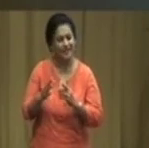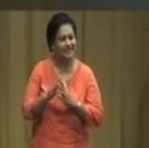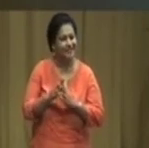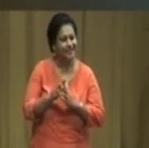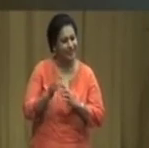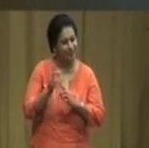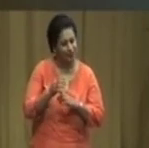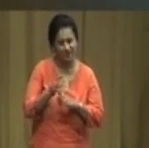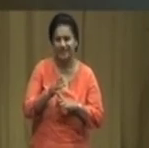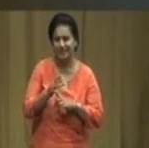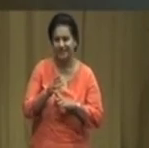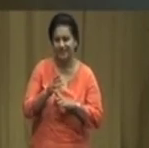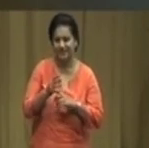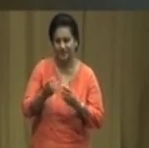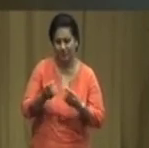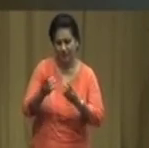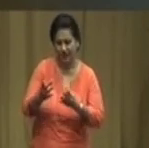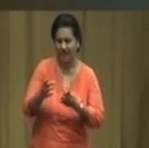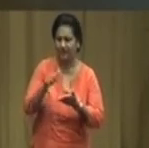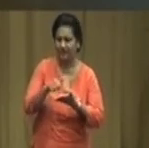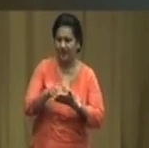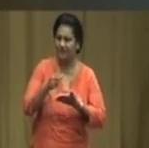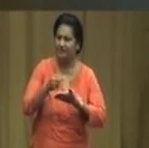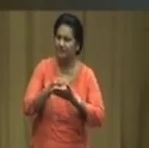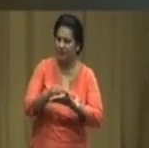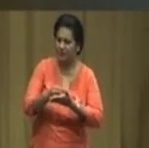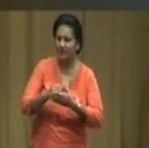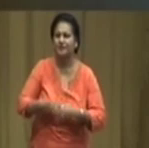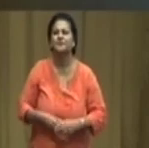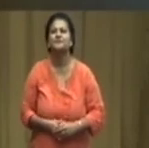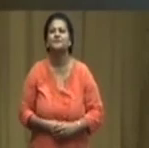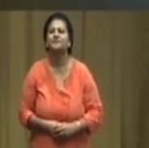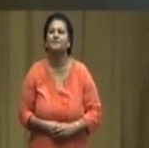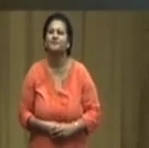than a singular thing if we're driven by sole textbooks for courses and things as